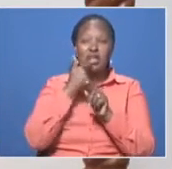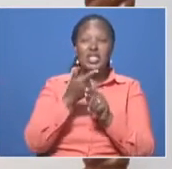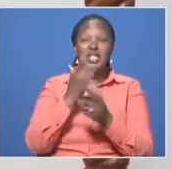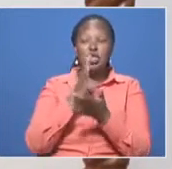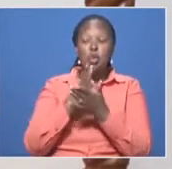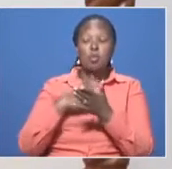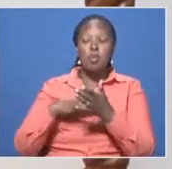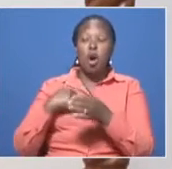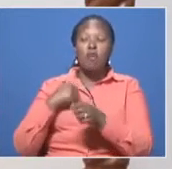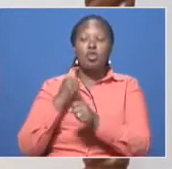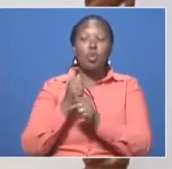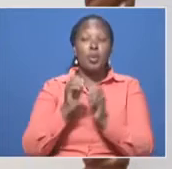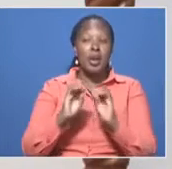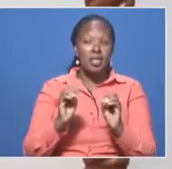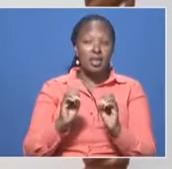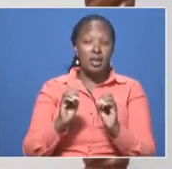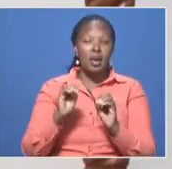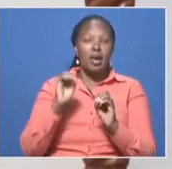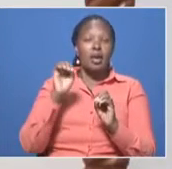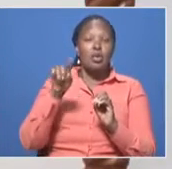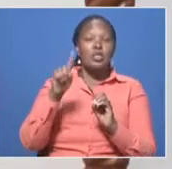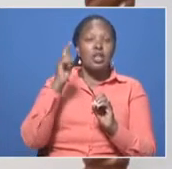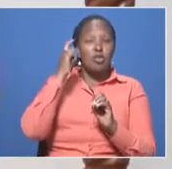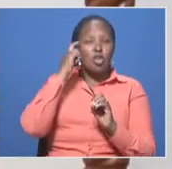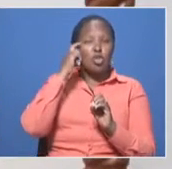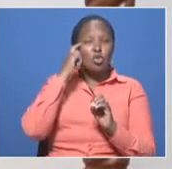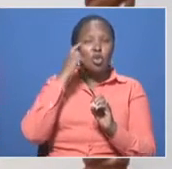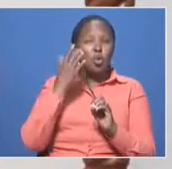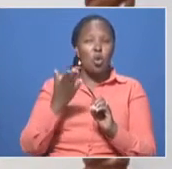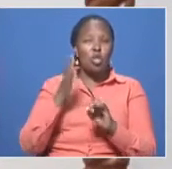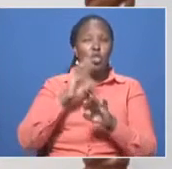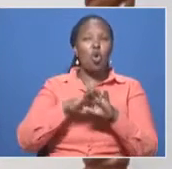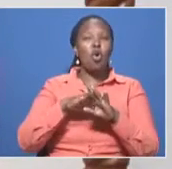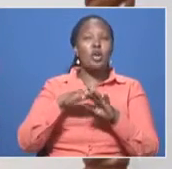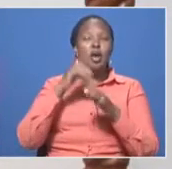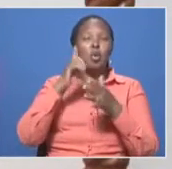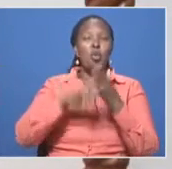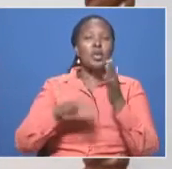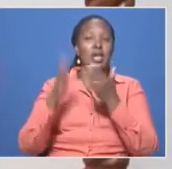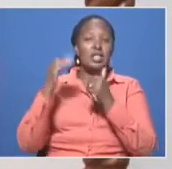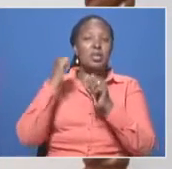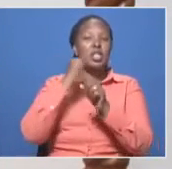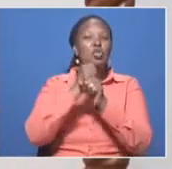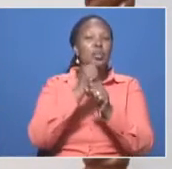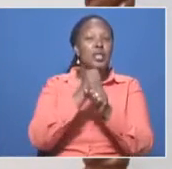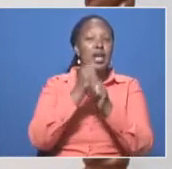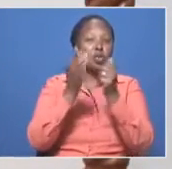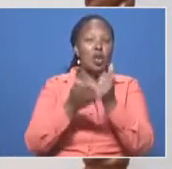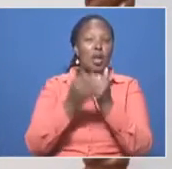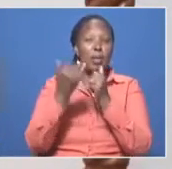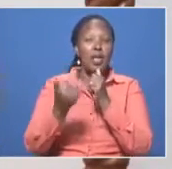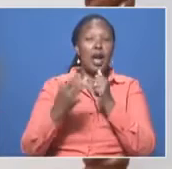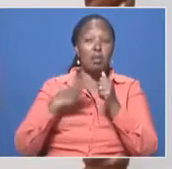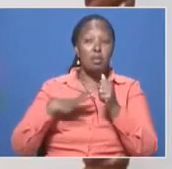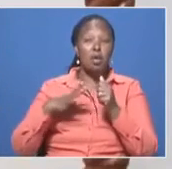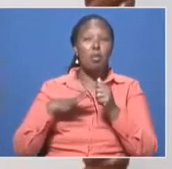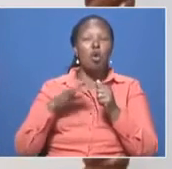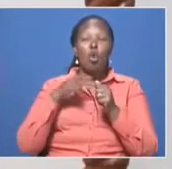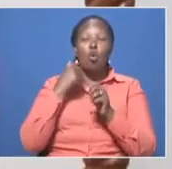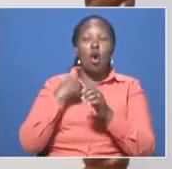jobs. What are your thoughts in terms of the interventions that are needed to help young people who are out of